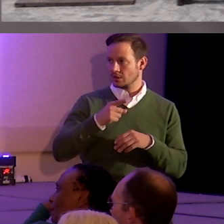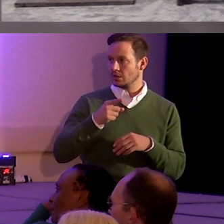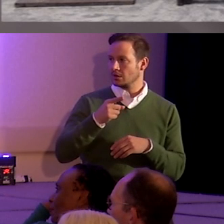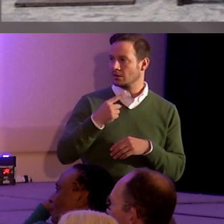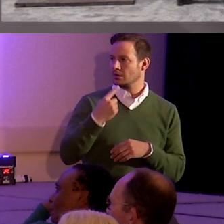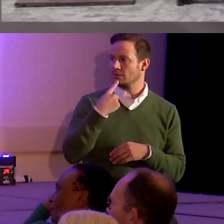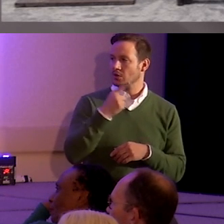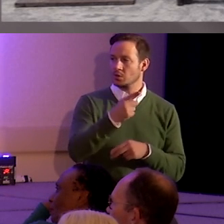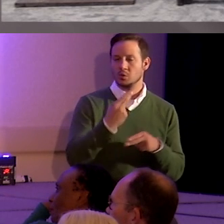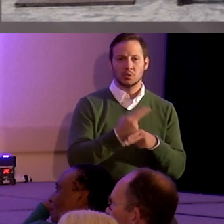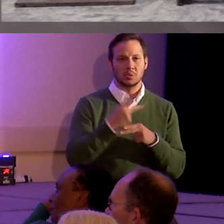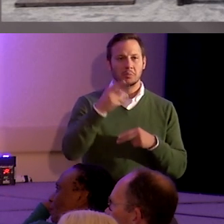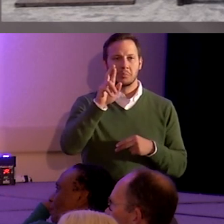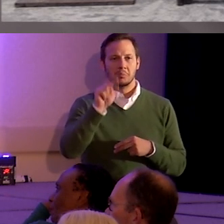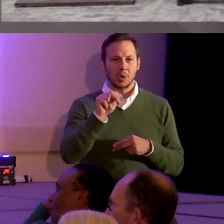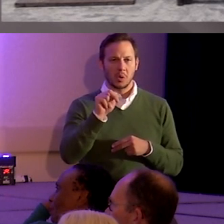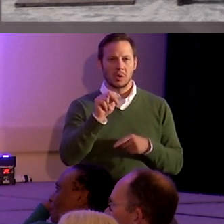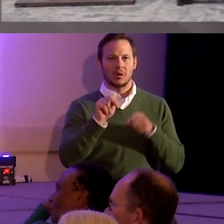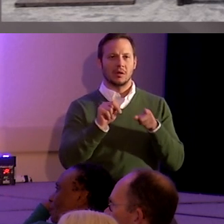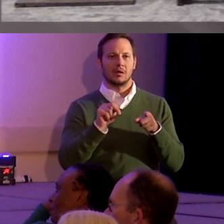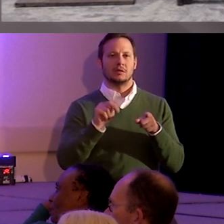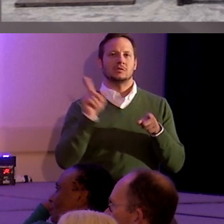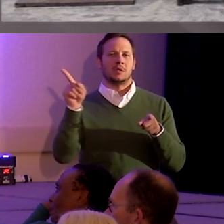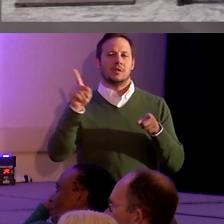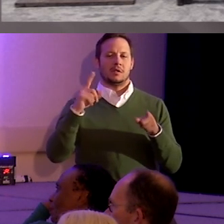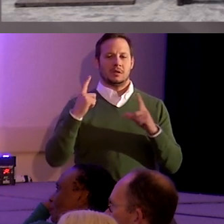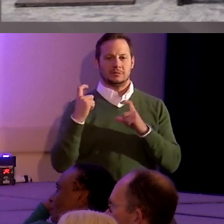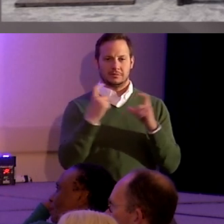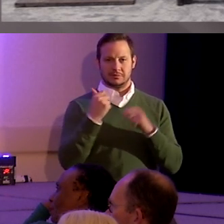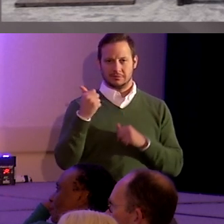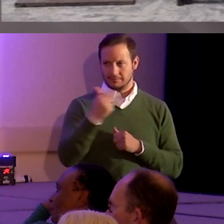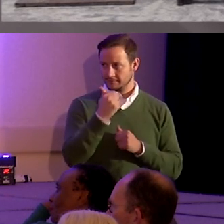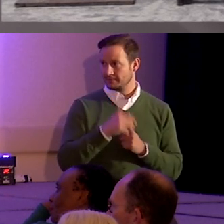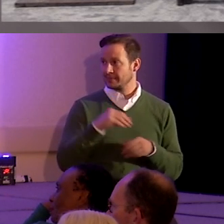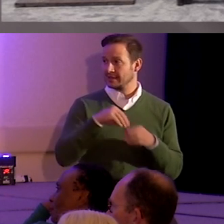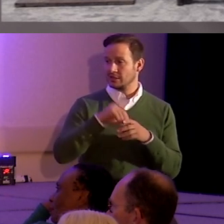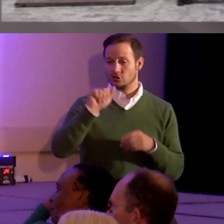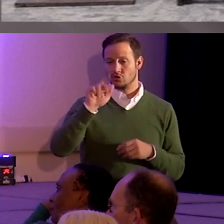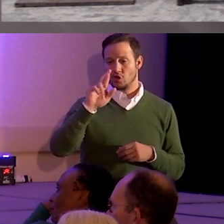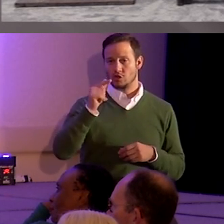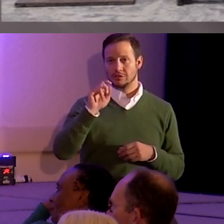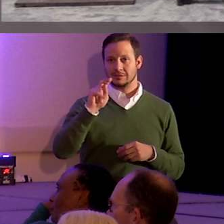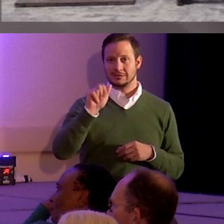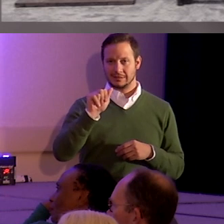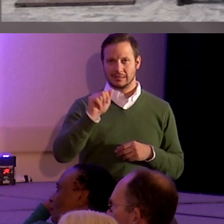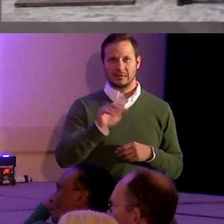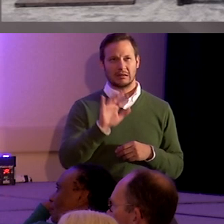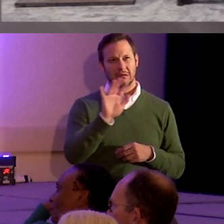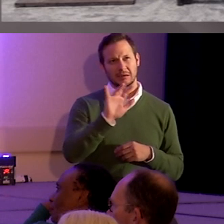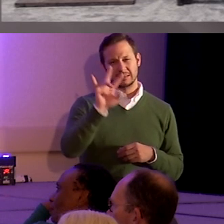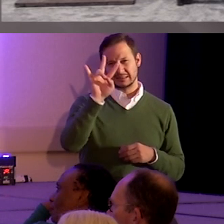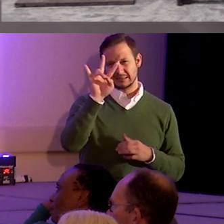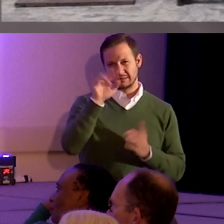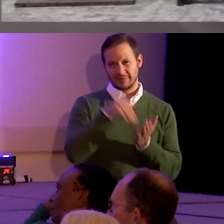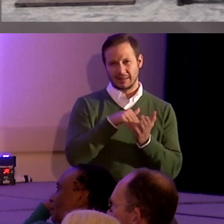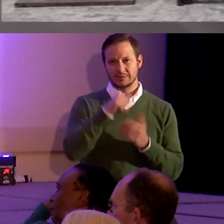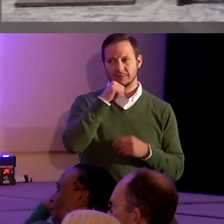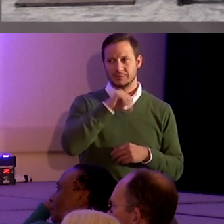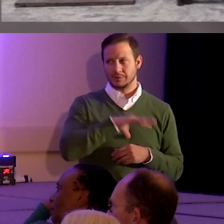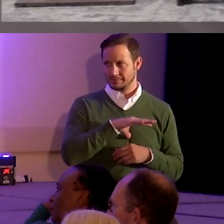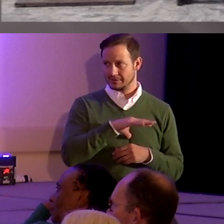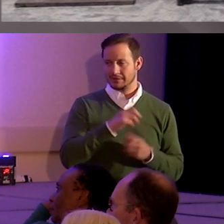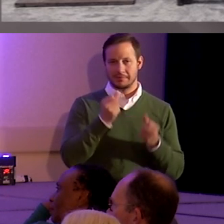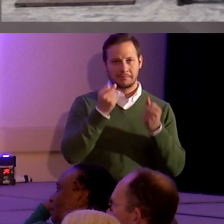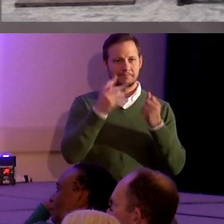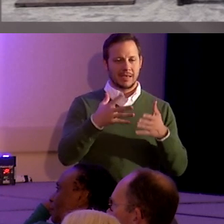of pornography for his nude photo. Recently in Argentina, an estimated 7,000 women, many